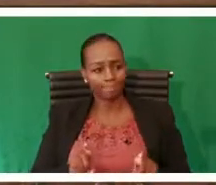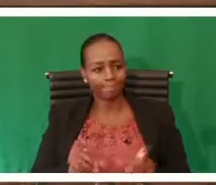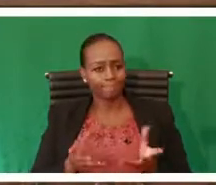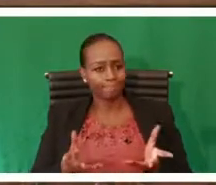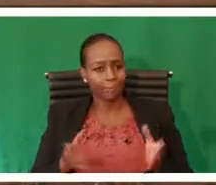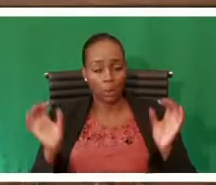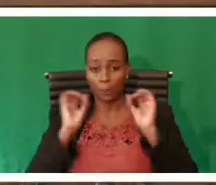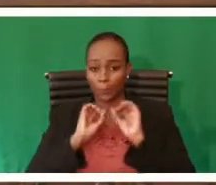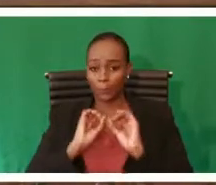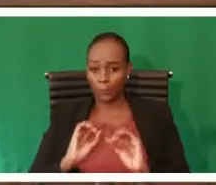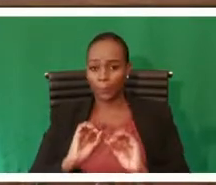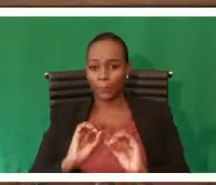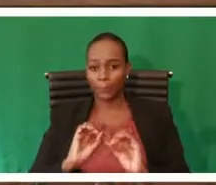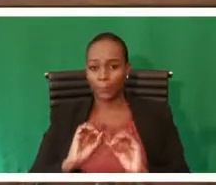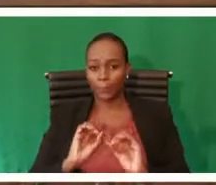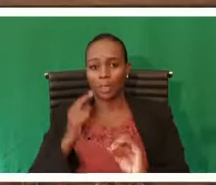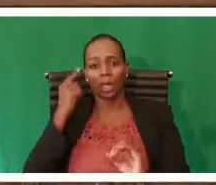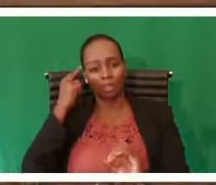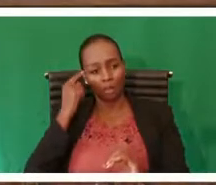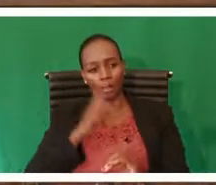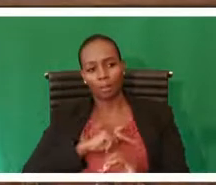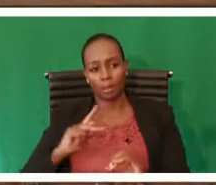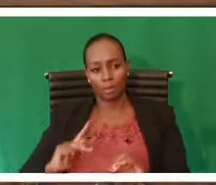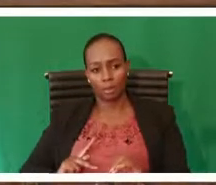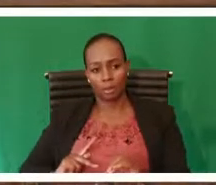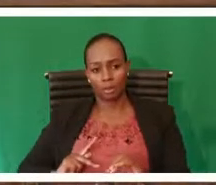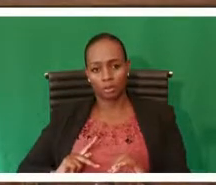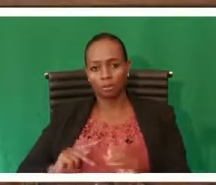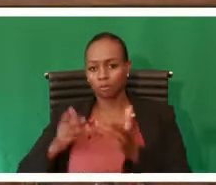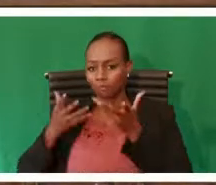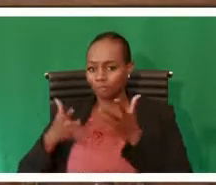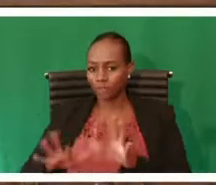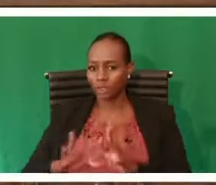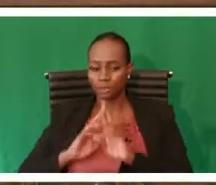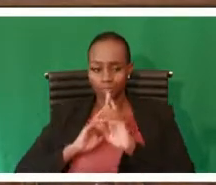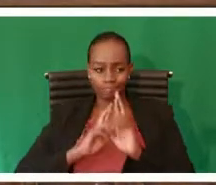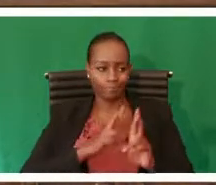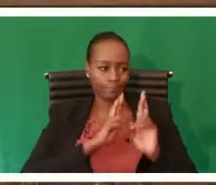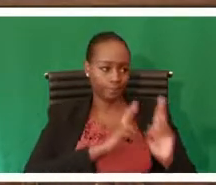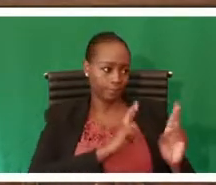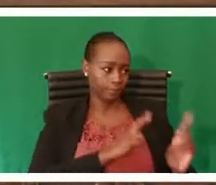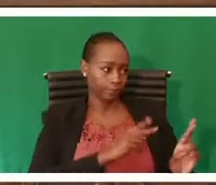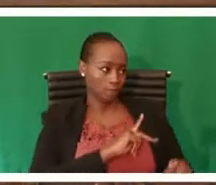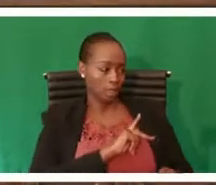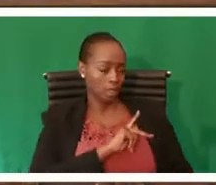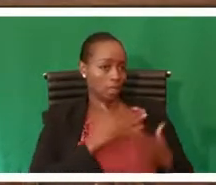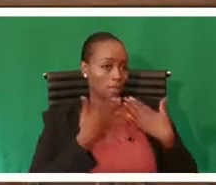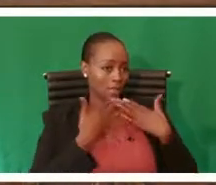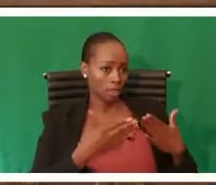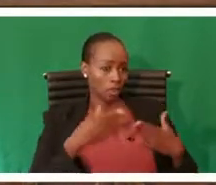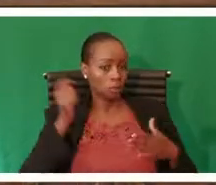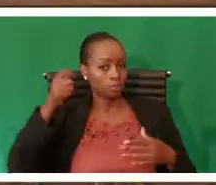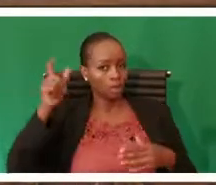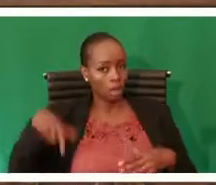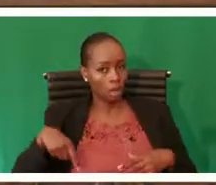None. I think, Premier, you have covered everything. Thanks, Premier, DG, Speaker.